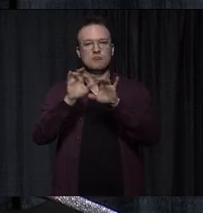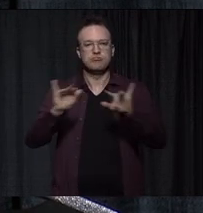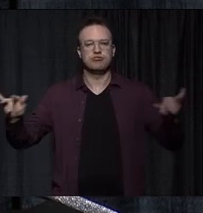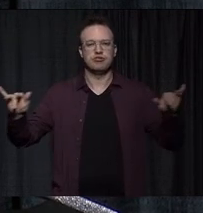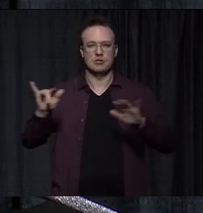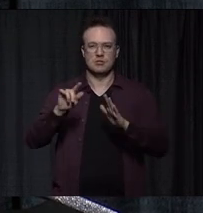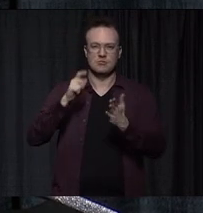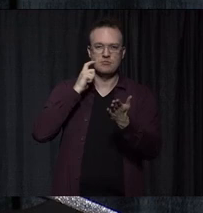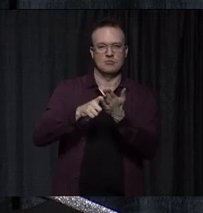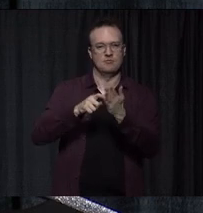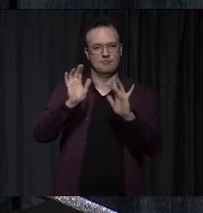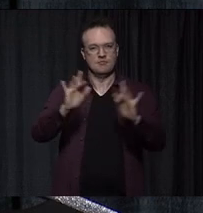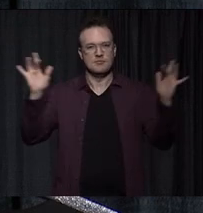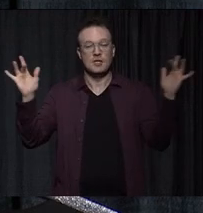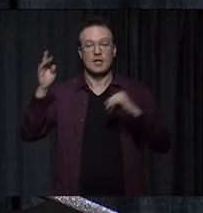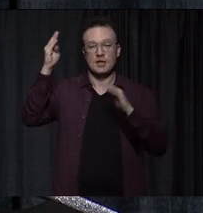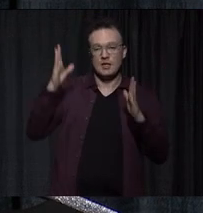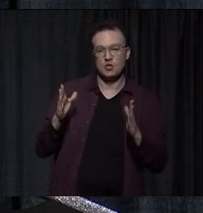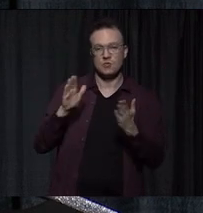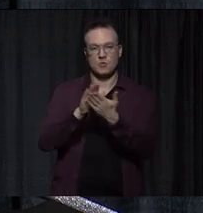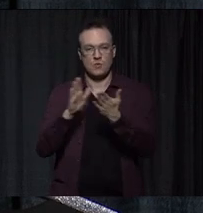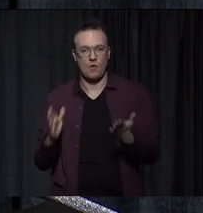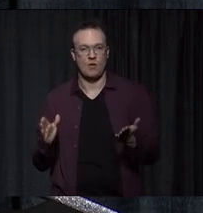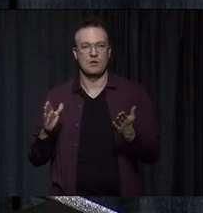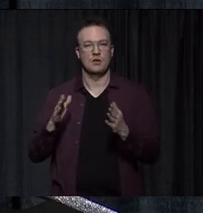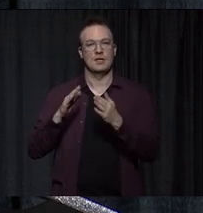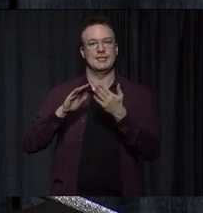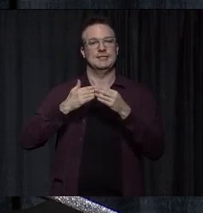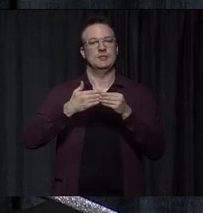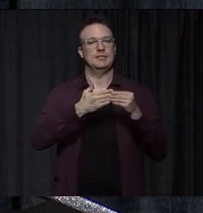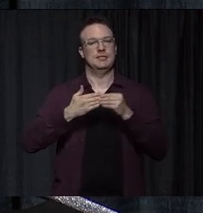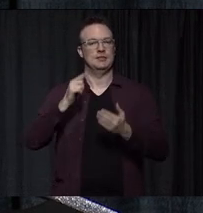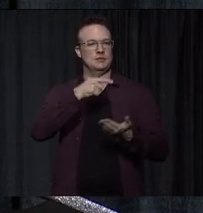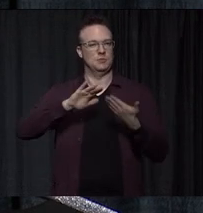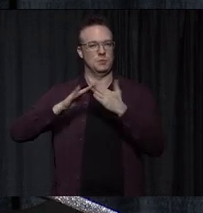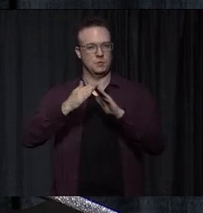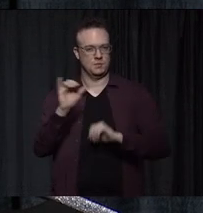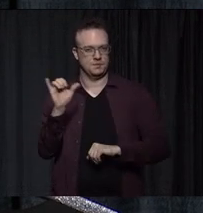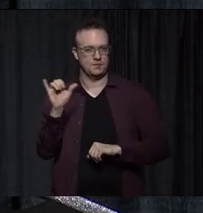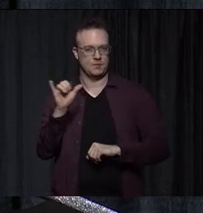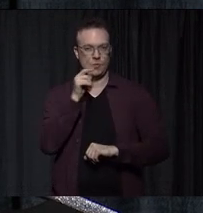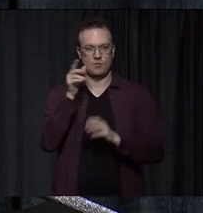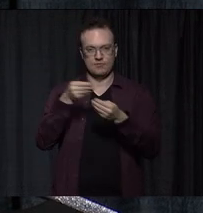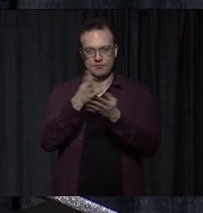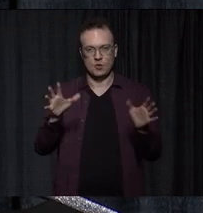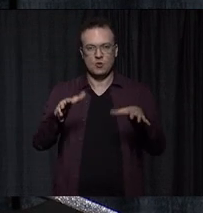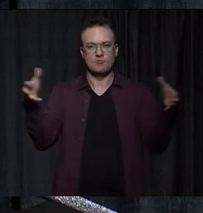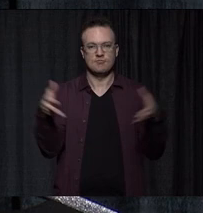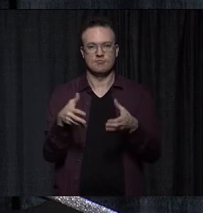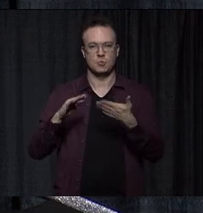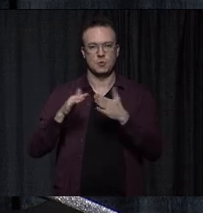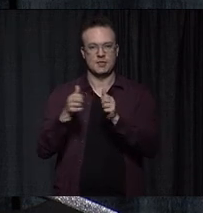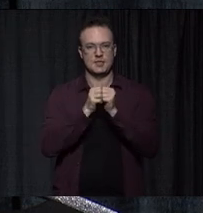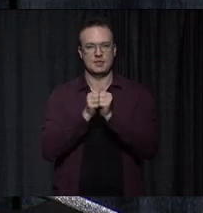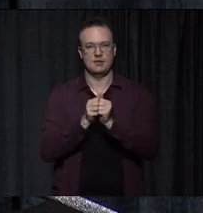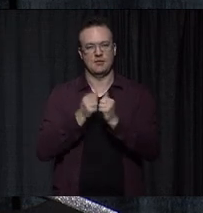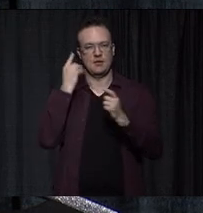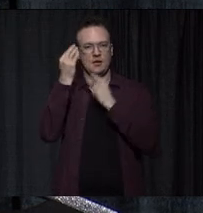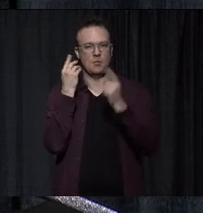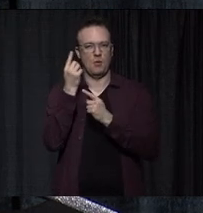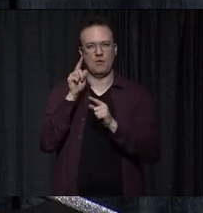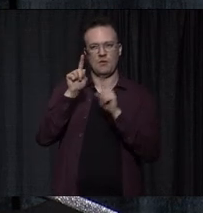distinguished lecturers, scholars, artists and community leaders. Who've helped bring our community together to think about questions of